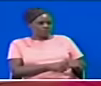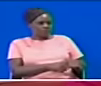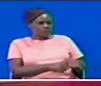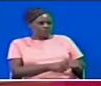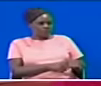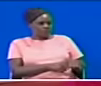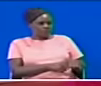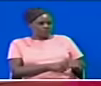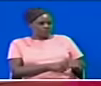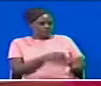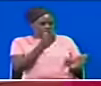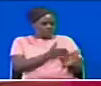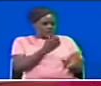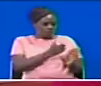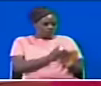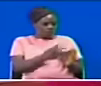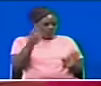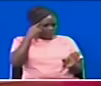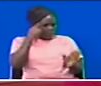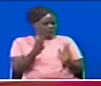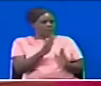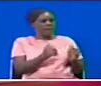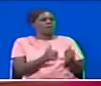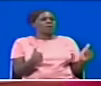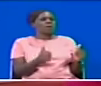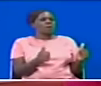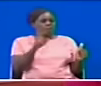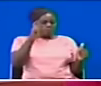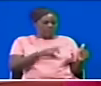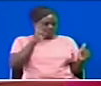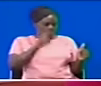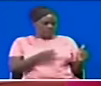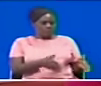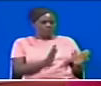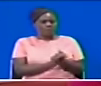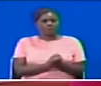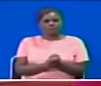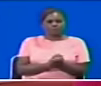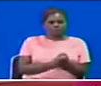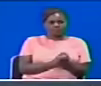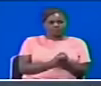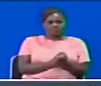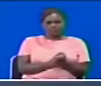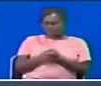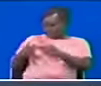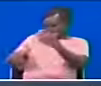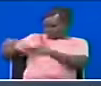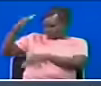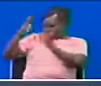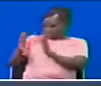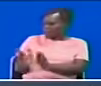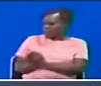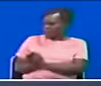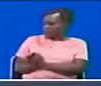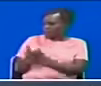of a psychological preparation. So I think that's how it has to be looked at. Okay. You know? Prof, so you're talking